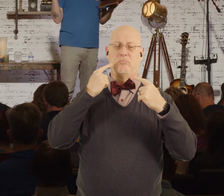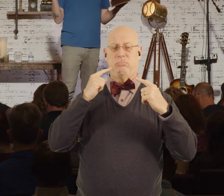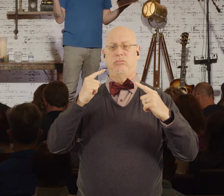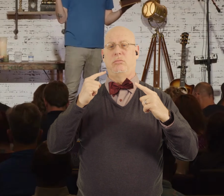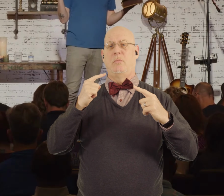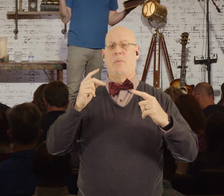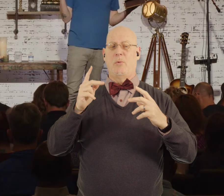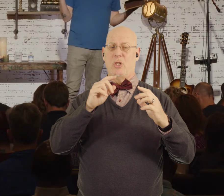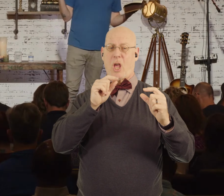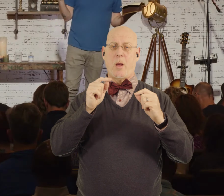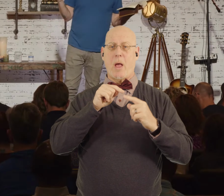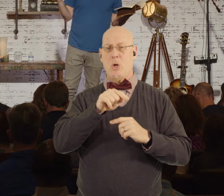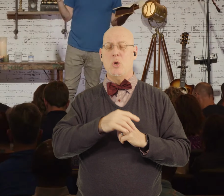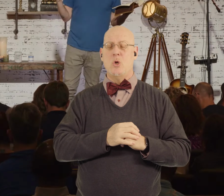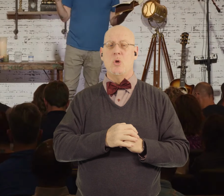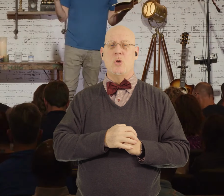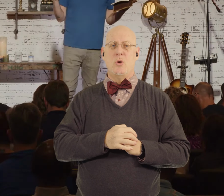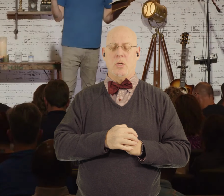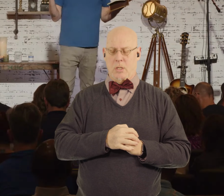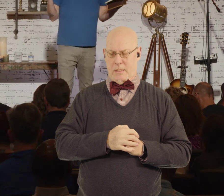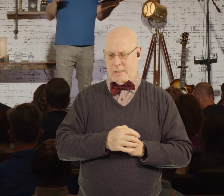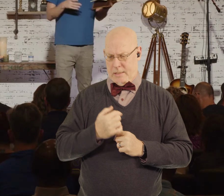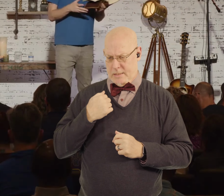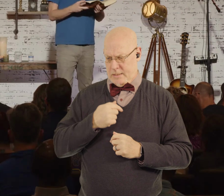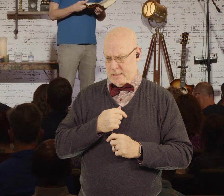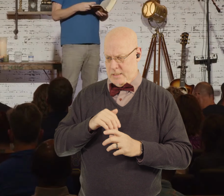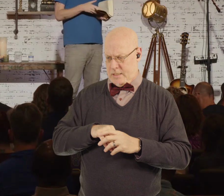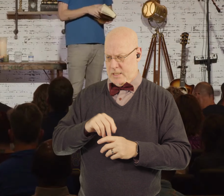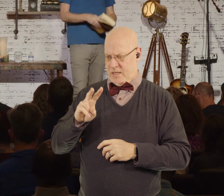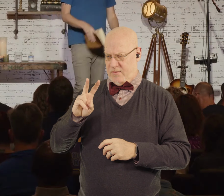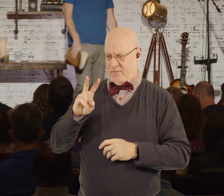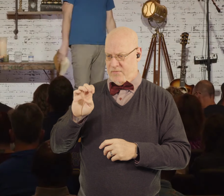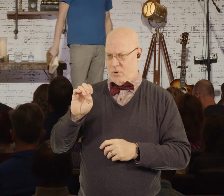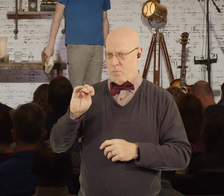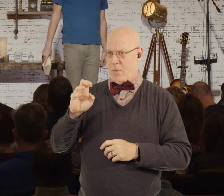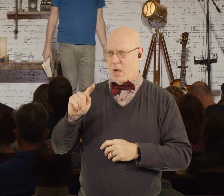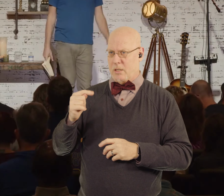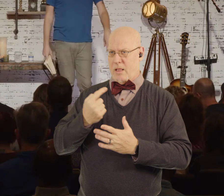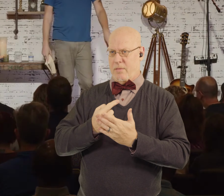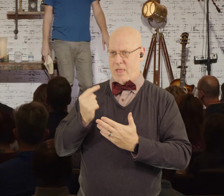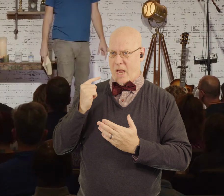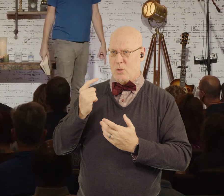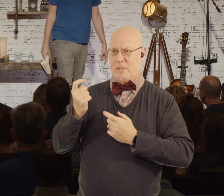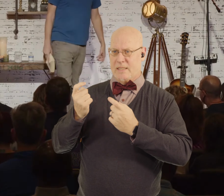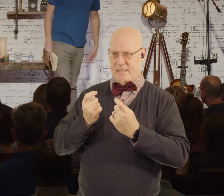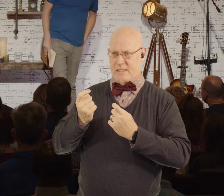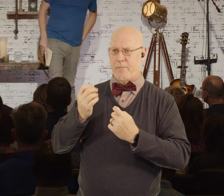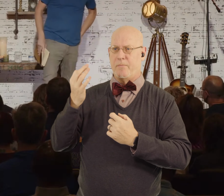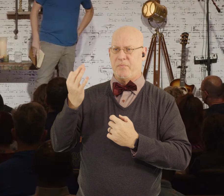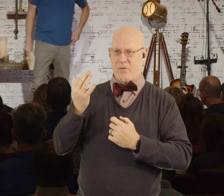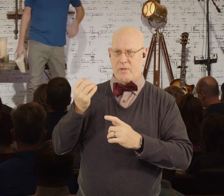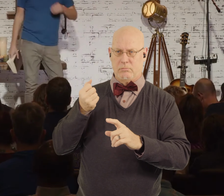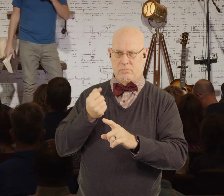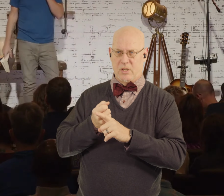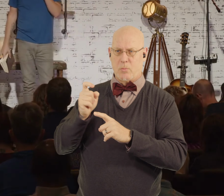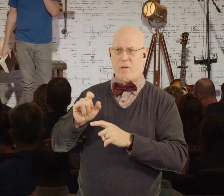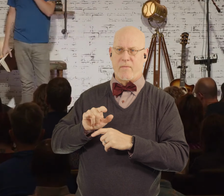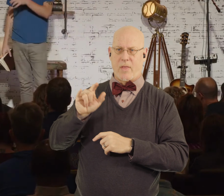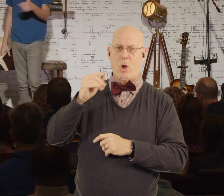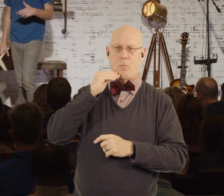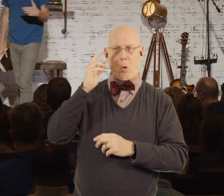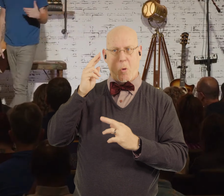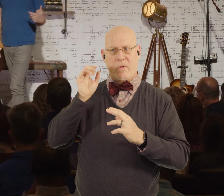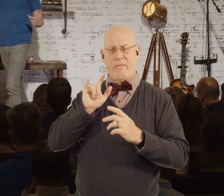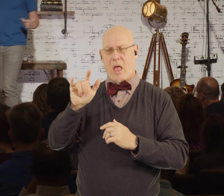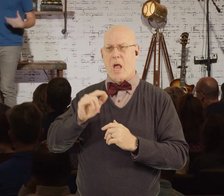you have this reputation. People talk about you. We were in Vermont last week skiing, and